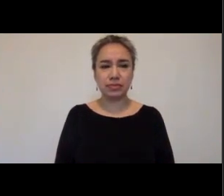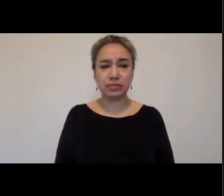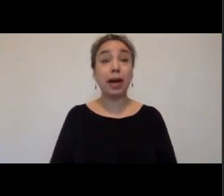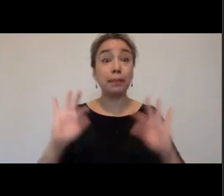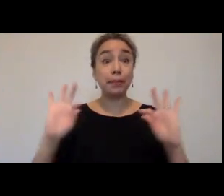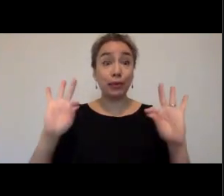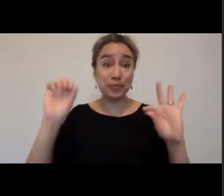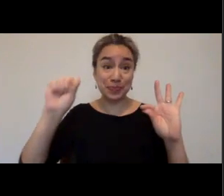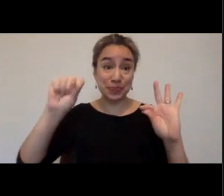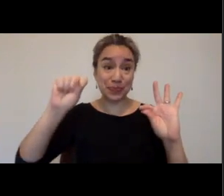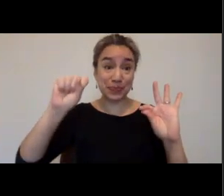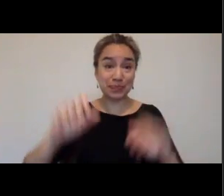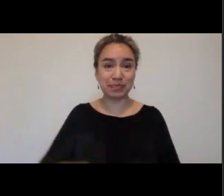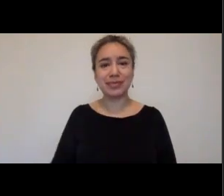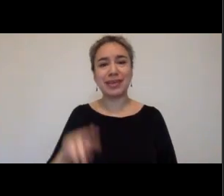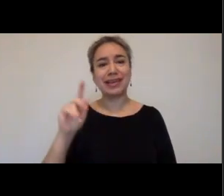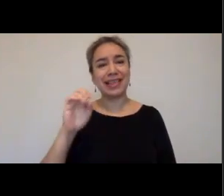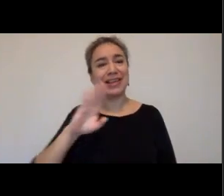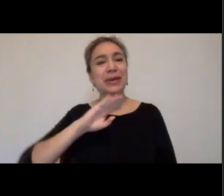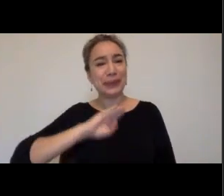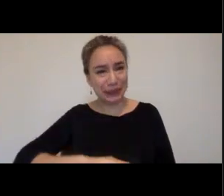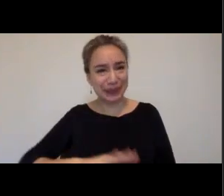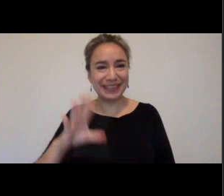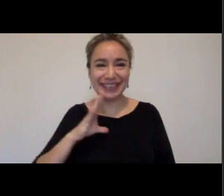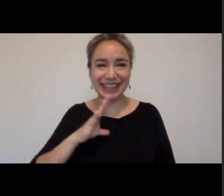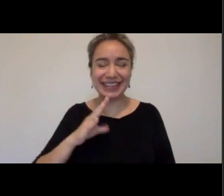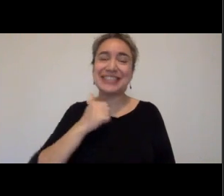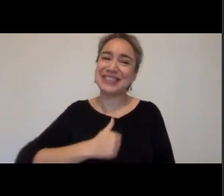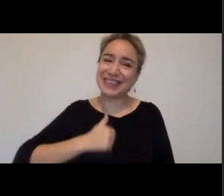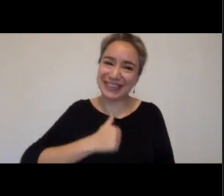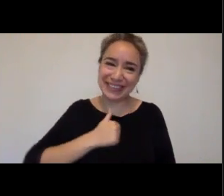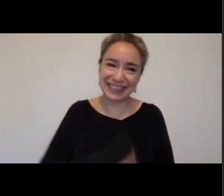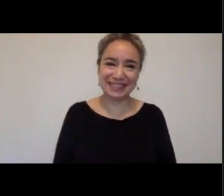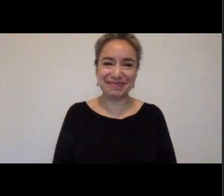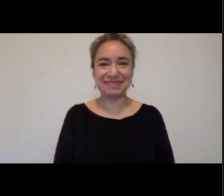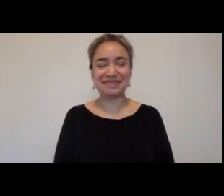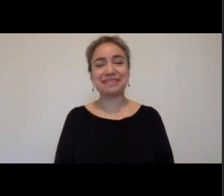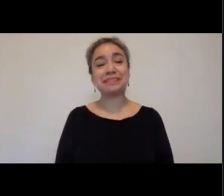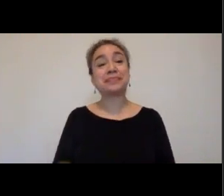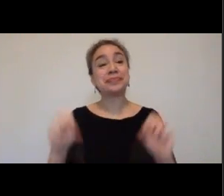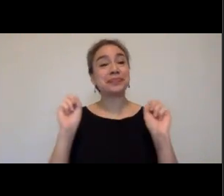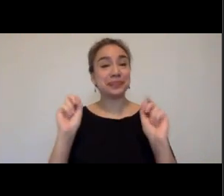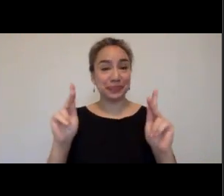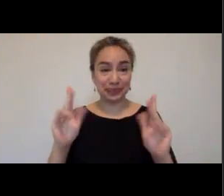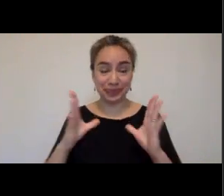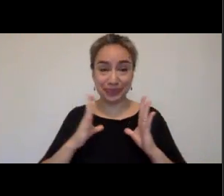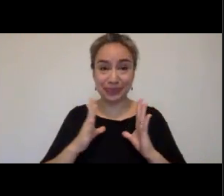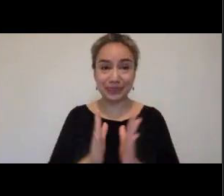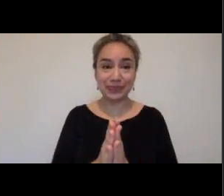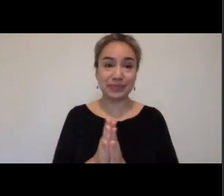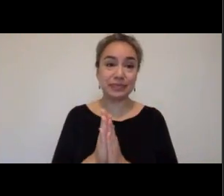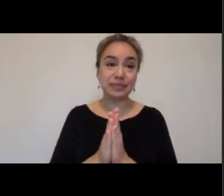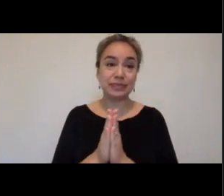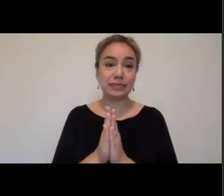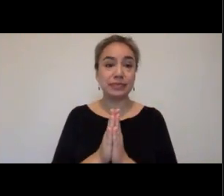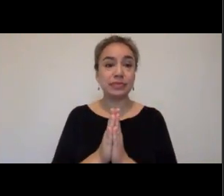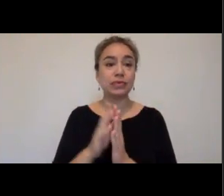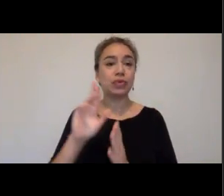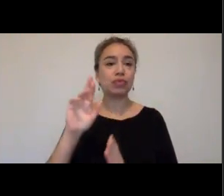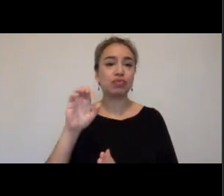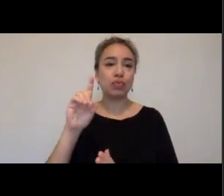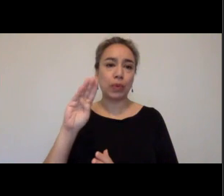Perfect. Okay, there we go. Sorry about that. Thanks. Okay, so here's the roadmap that I